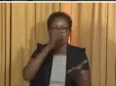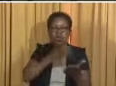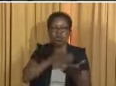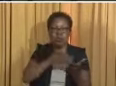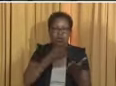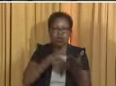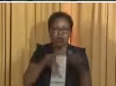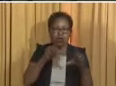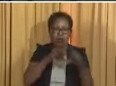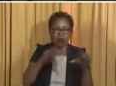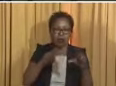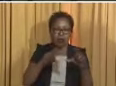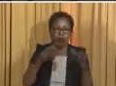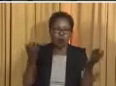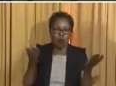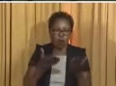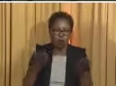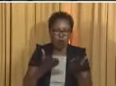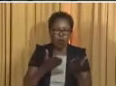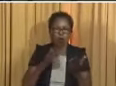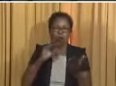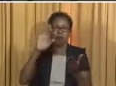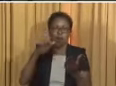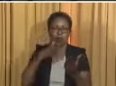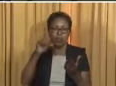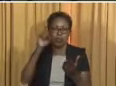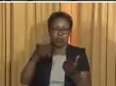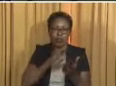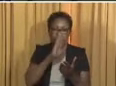attention of Parliament should be particularly directed.